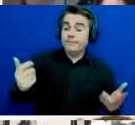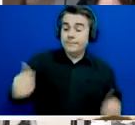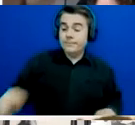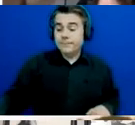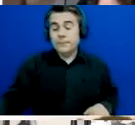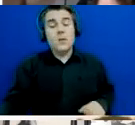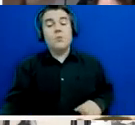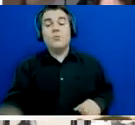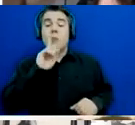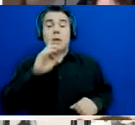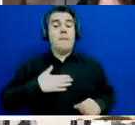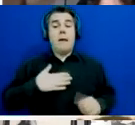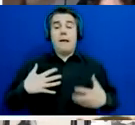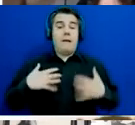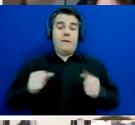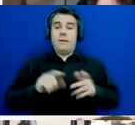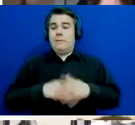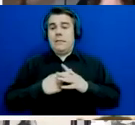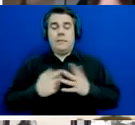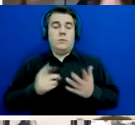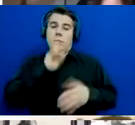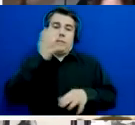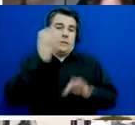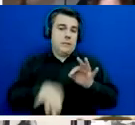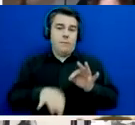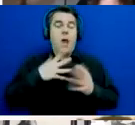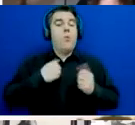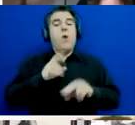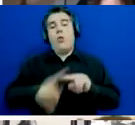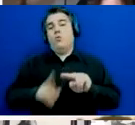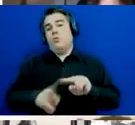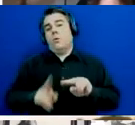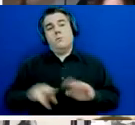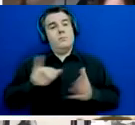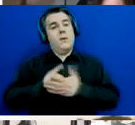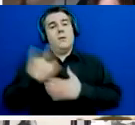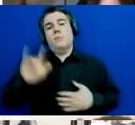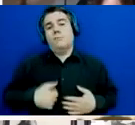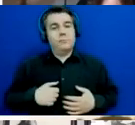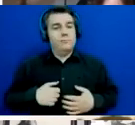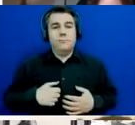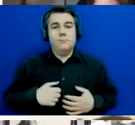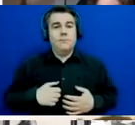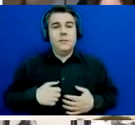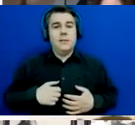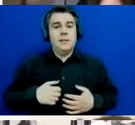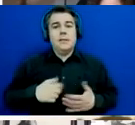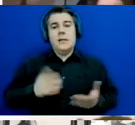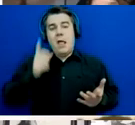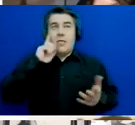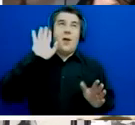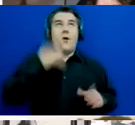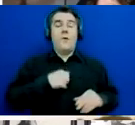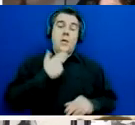Really, my health goals in the beginning were just simply to lose weight. And I kind of had a little tagline about it, and I was going to be real cute